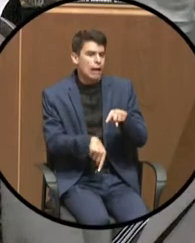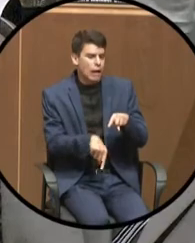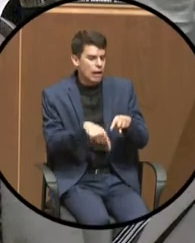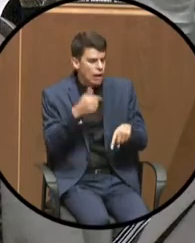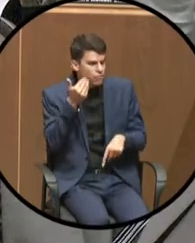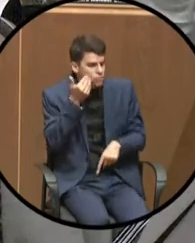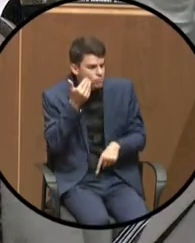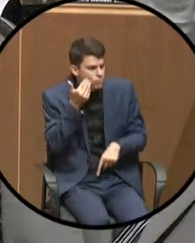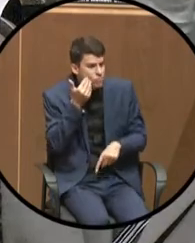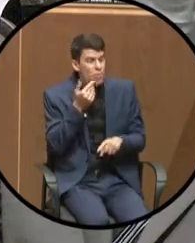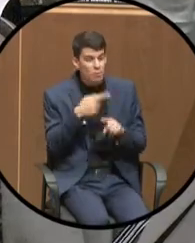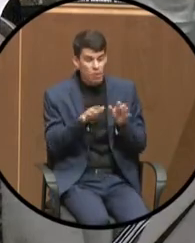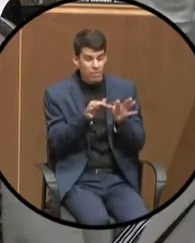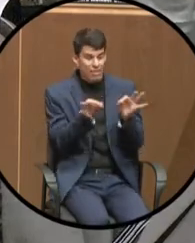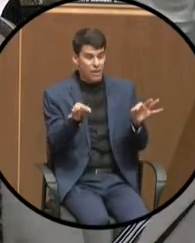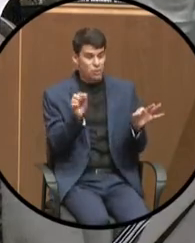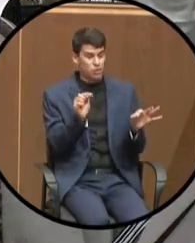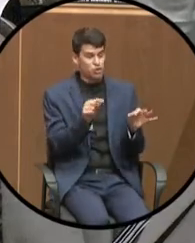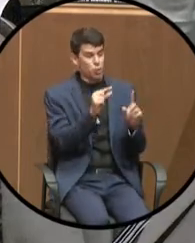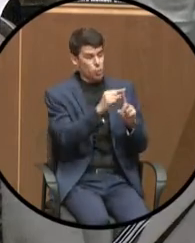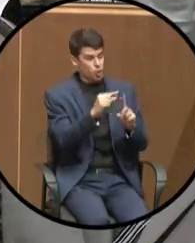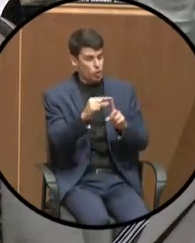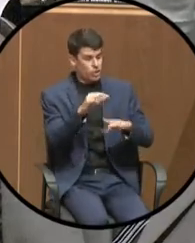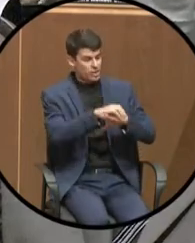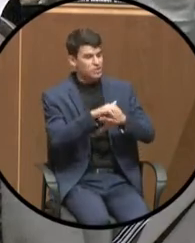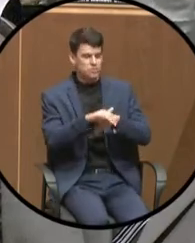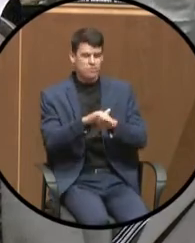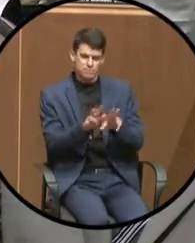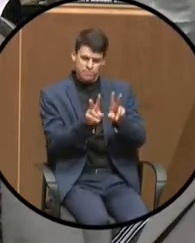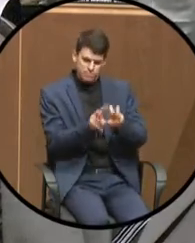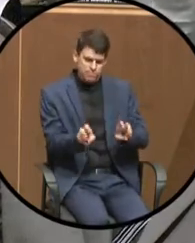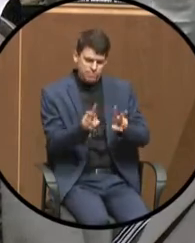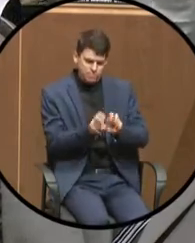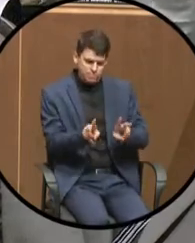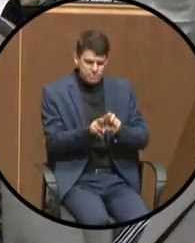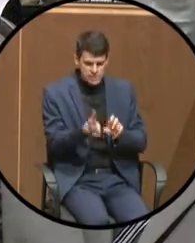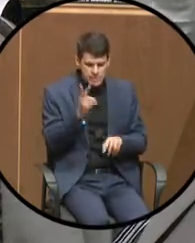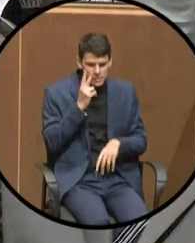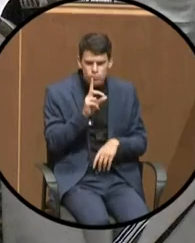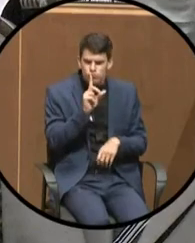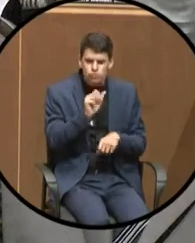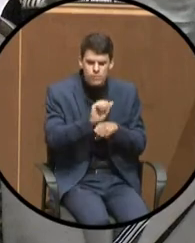implemented, but that language needs to be revised to reflect the intent.